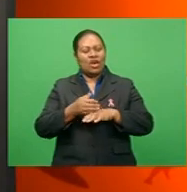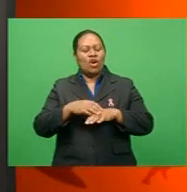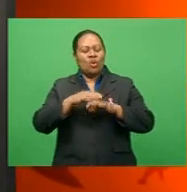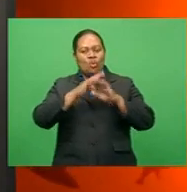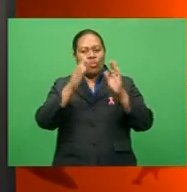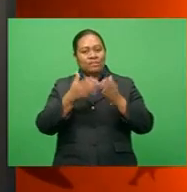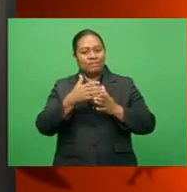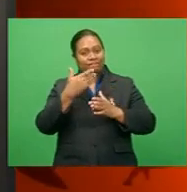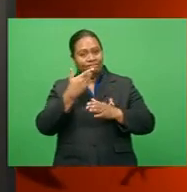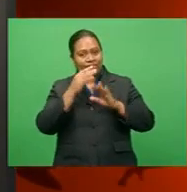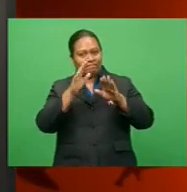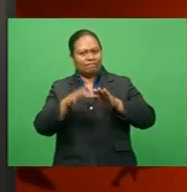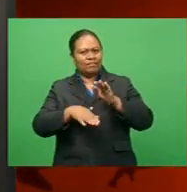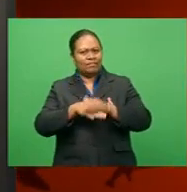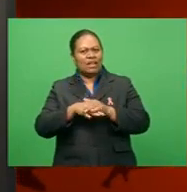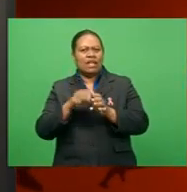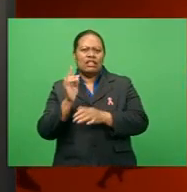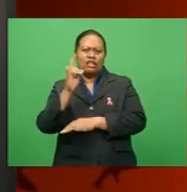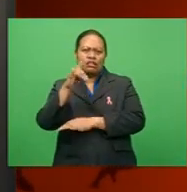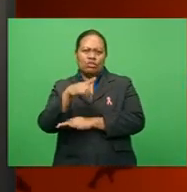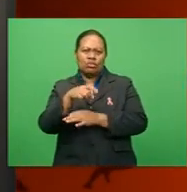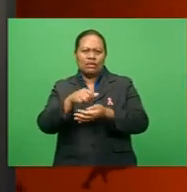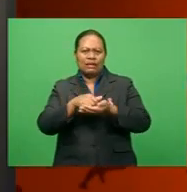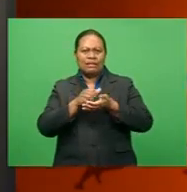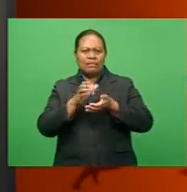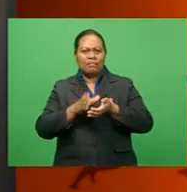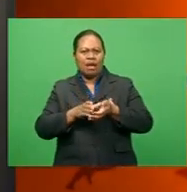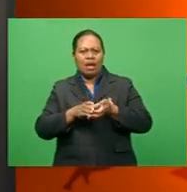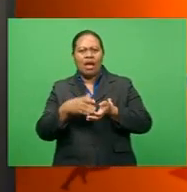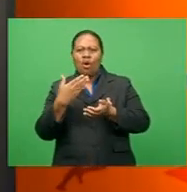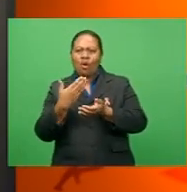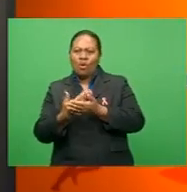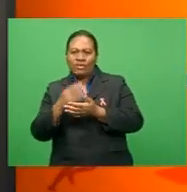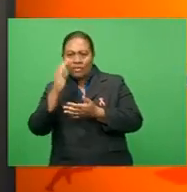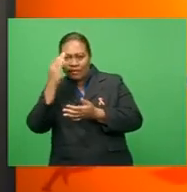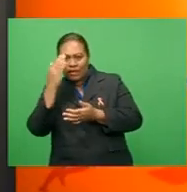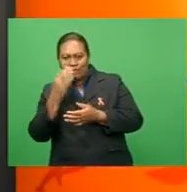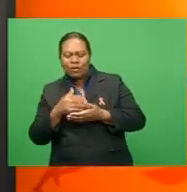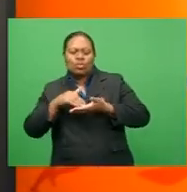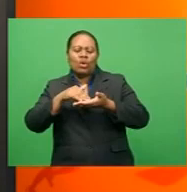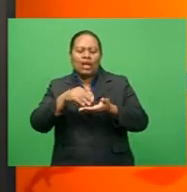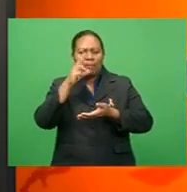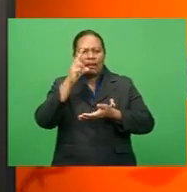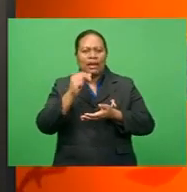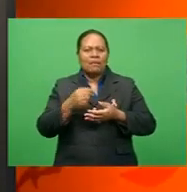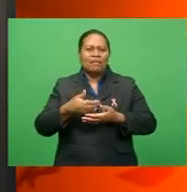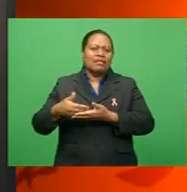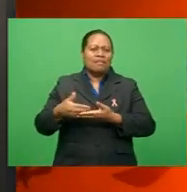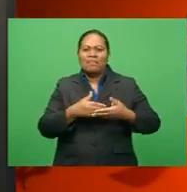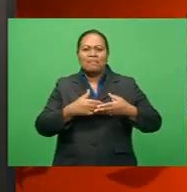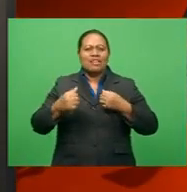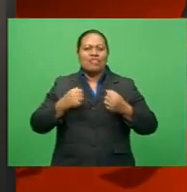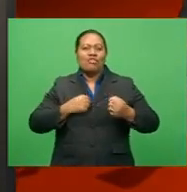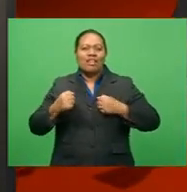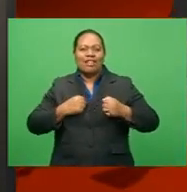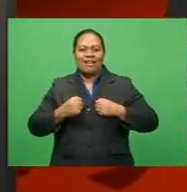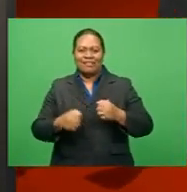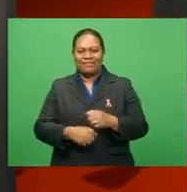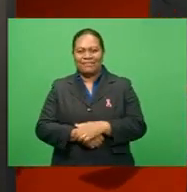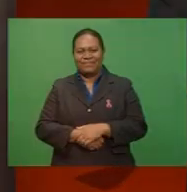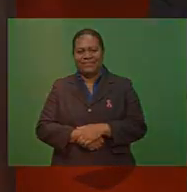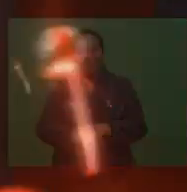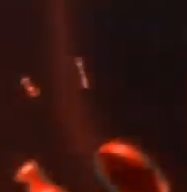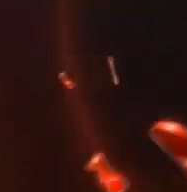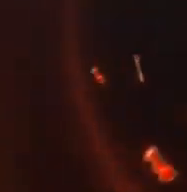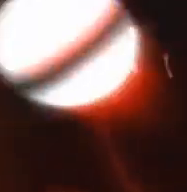weird and wonderful, zookeepers turned to Facebook for help naming baby gorilla. Details after the break.